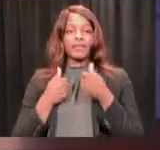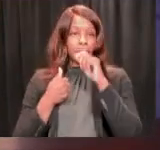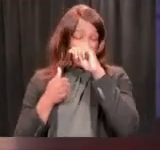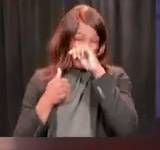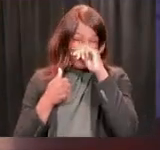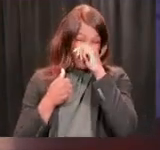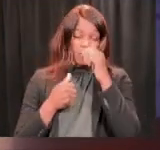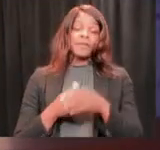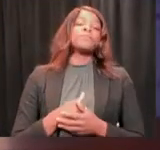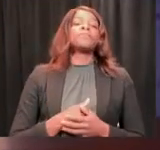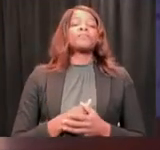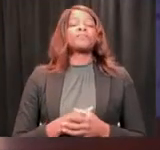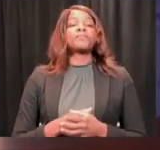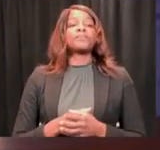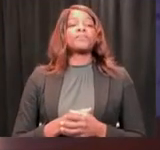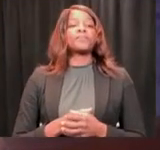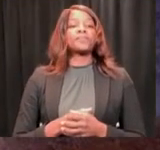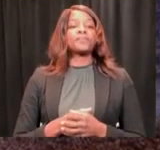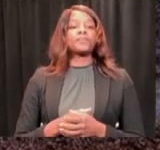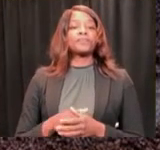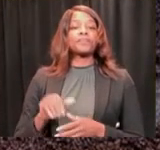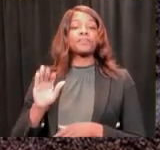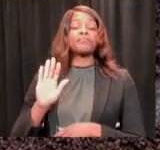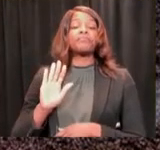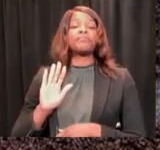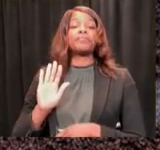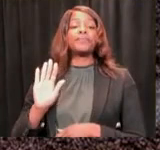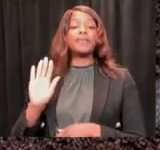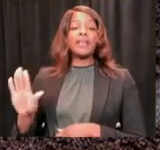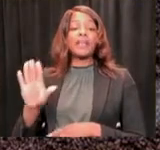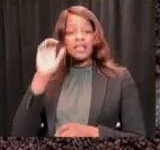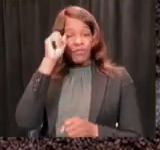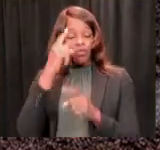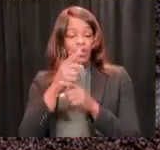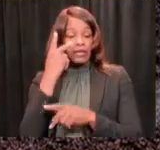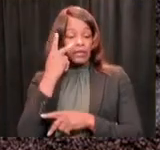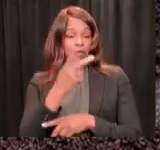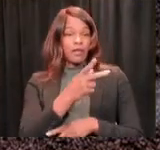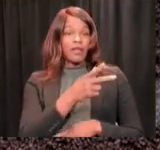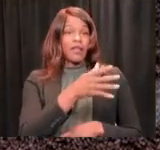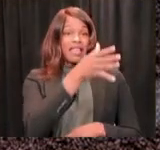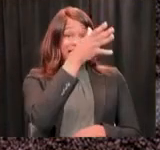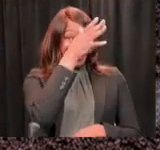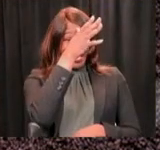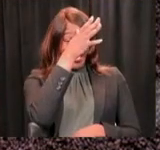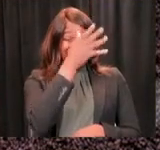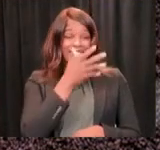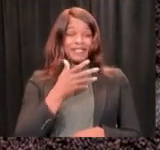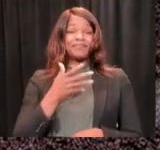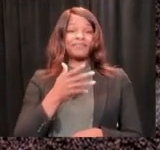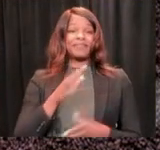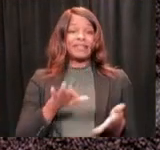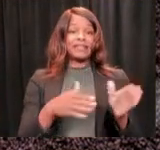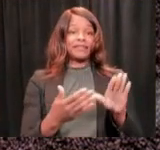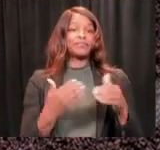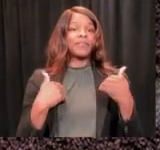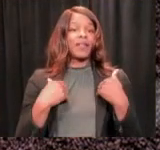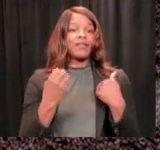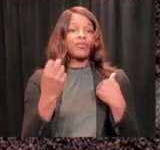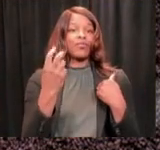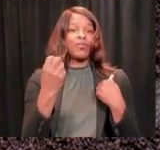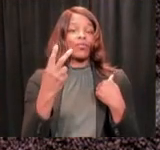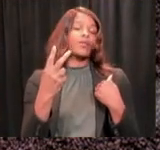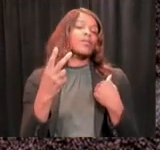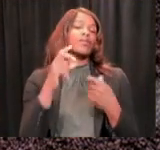15 through 21. When Joseph's brothers saw that their father was dead. So his father's died, now got these 12 brothers. They says,